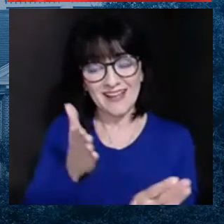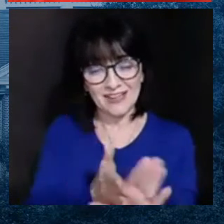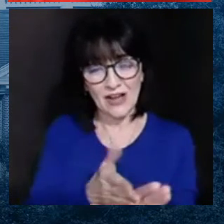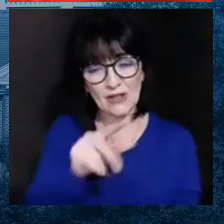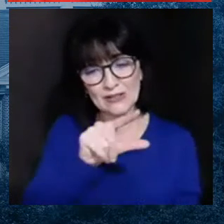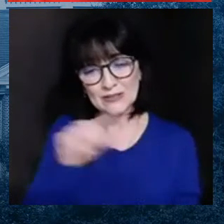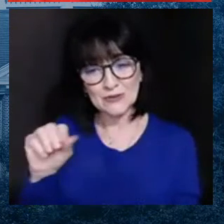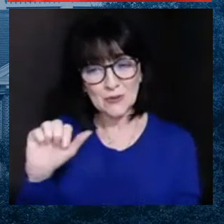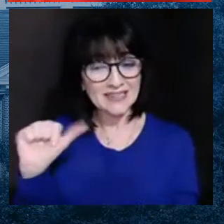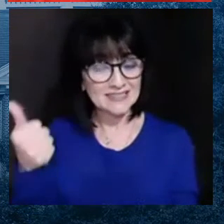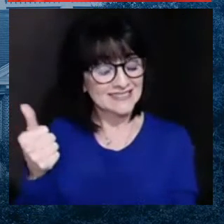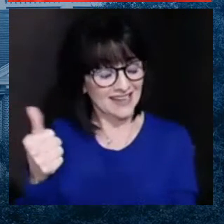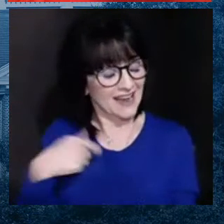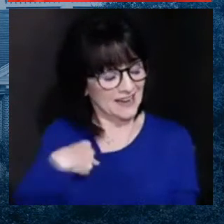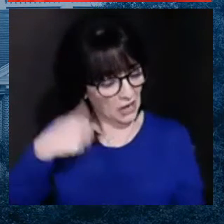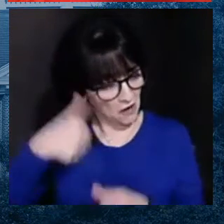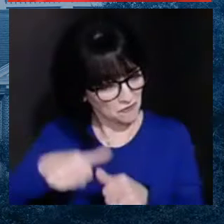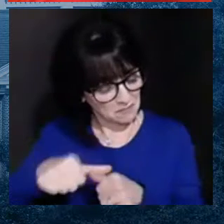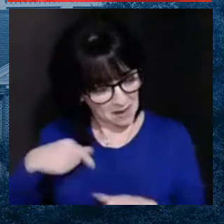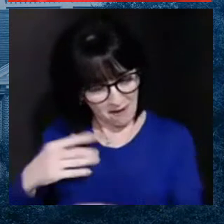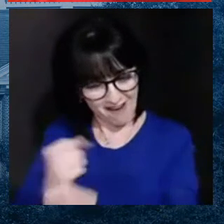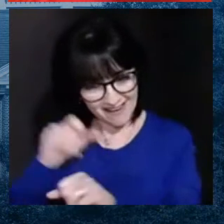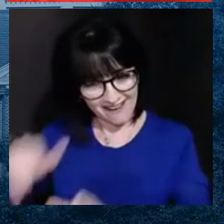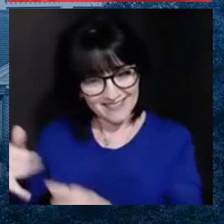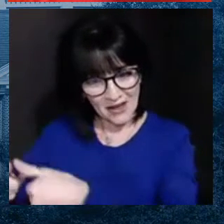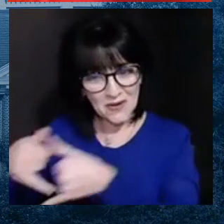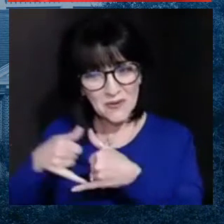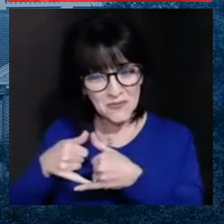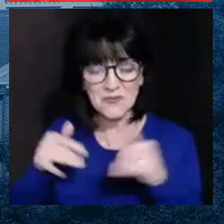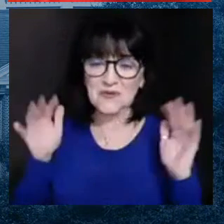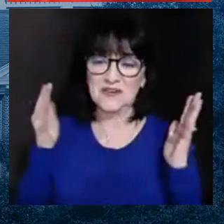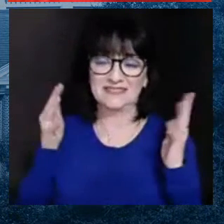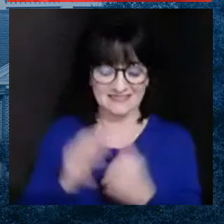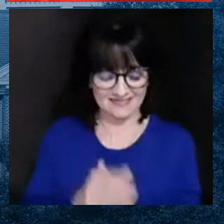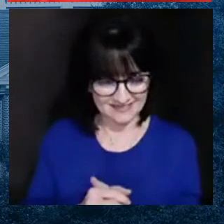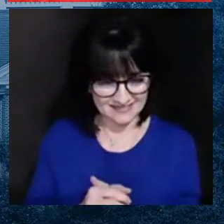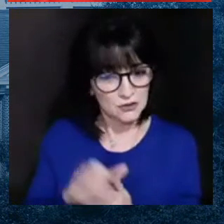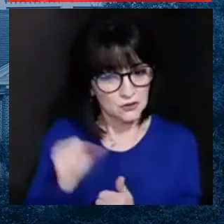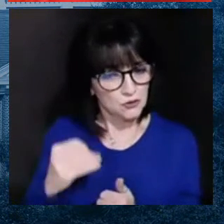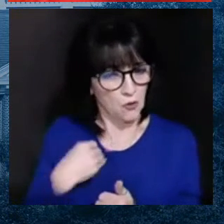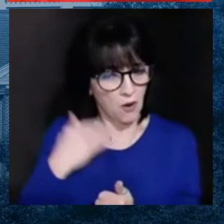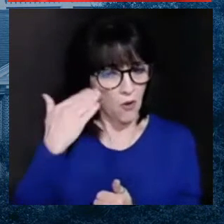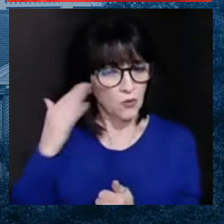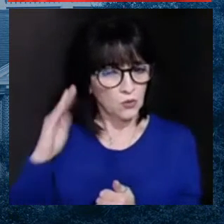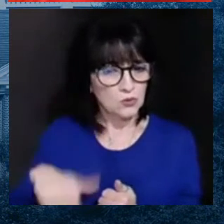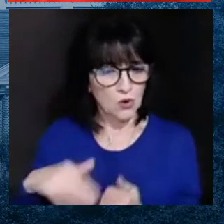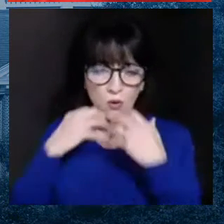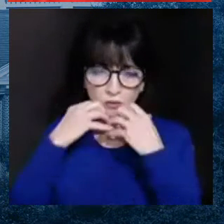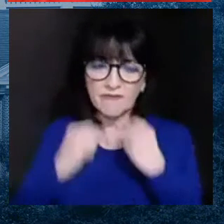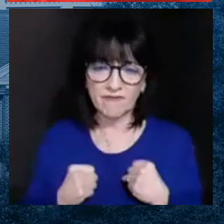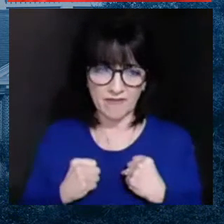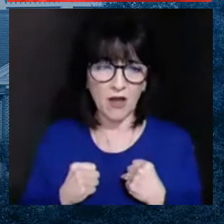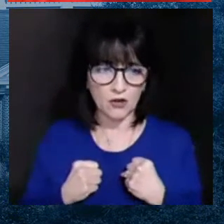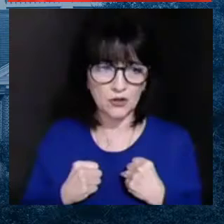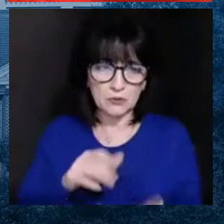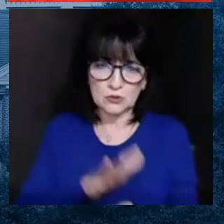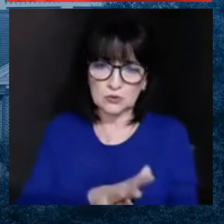And know firsthand how valuable the behavioral health professionals are and what they add to our school